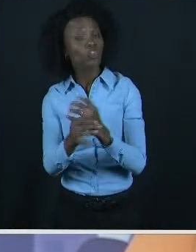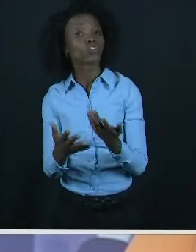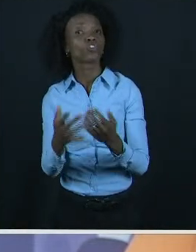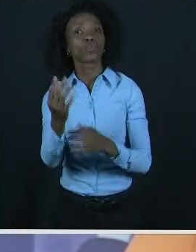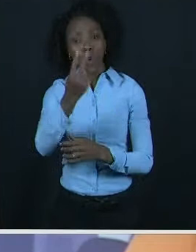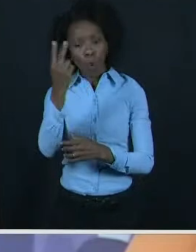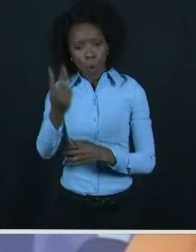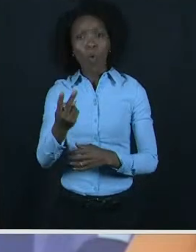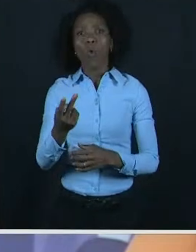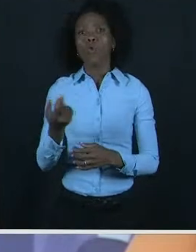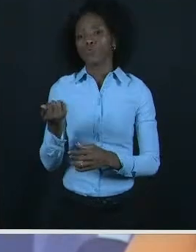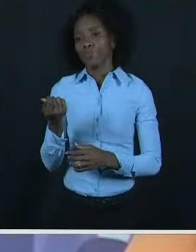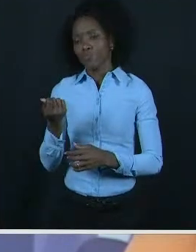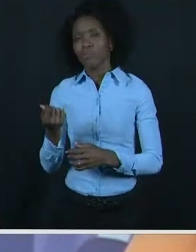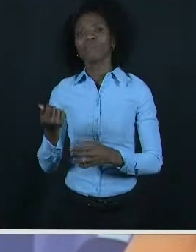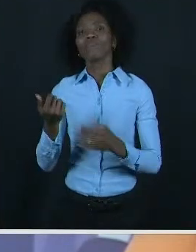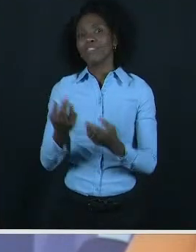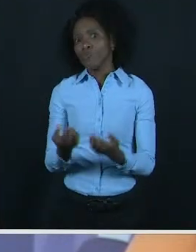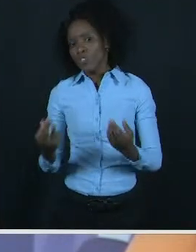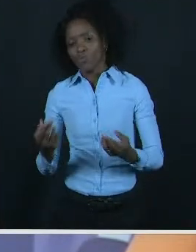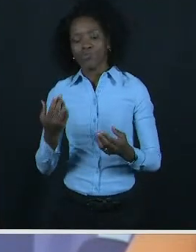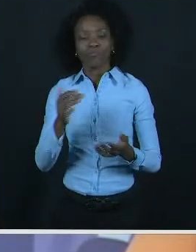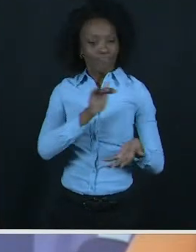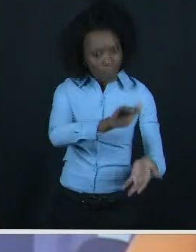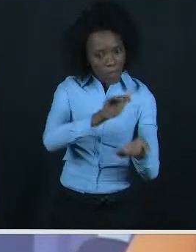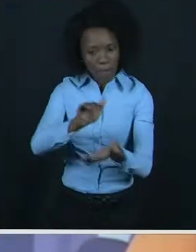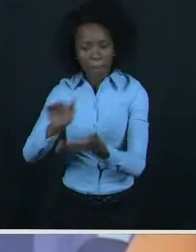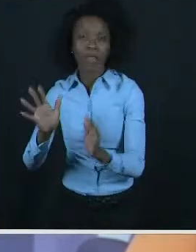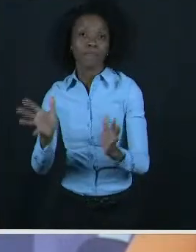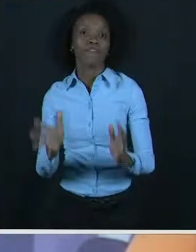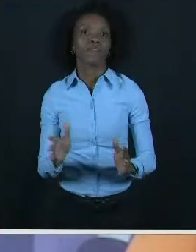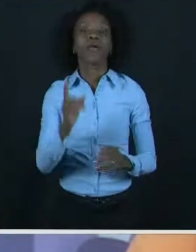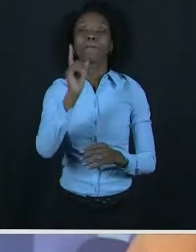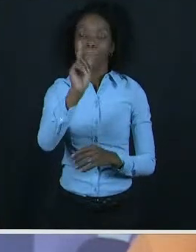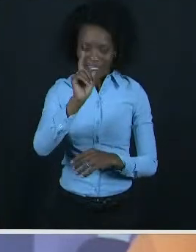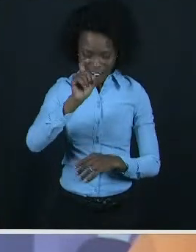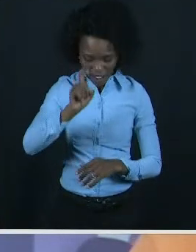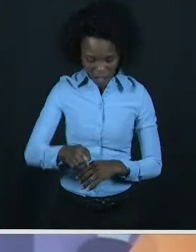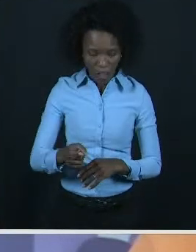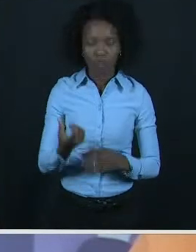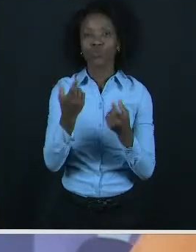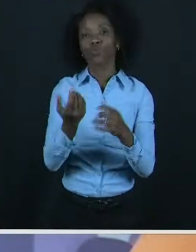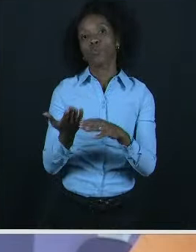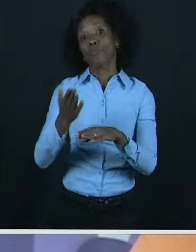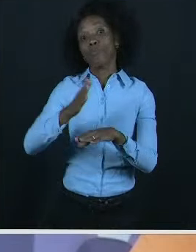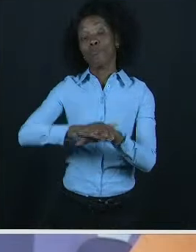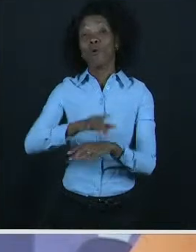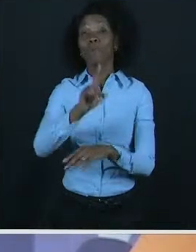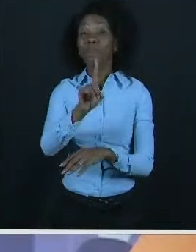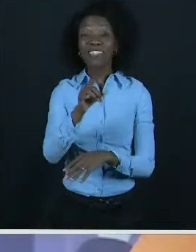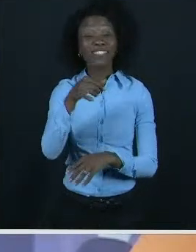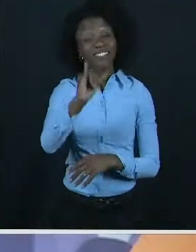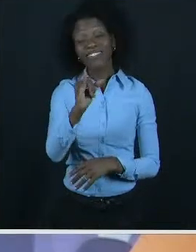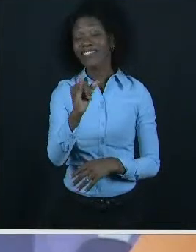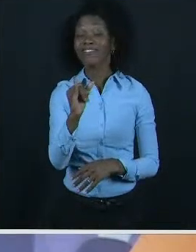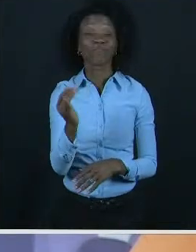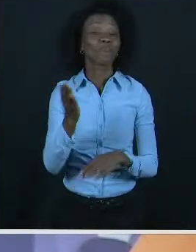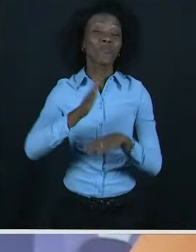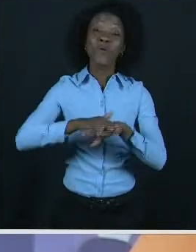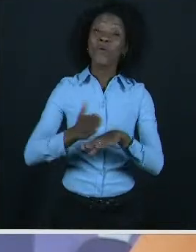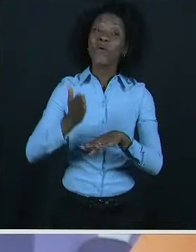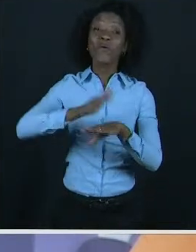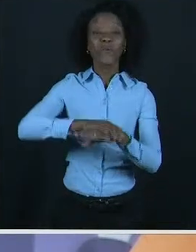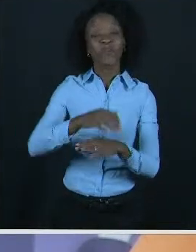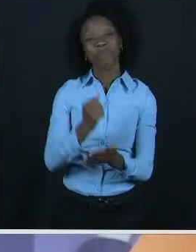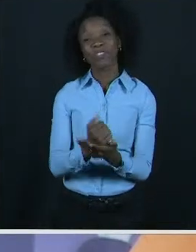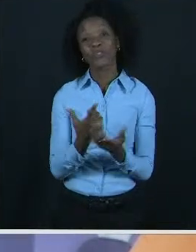significant resources, but we need to do more. But there is a lot more that we still need to